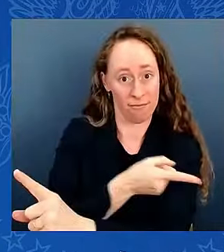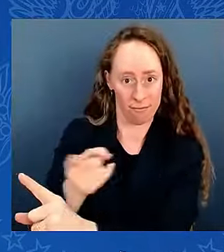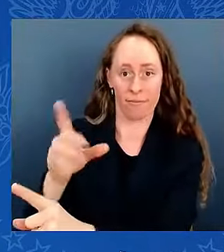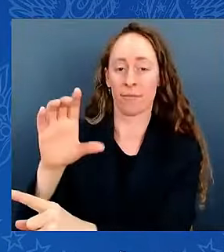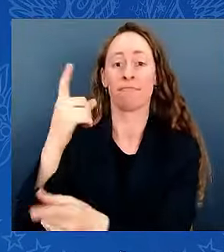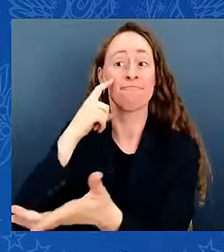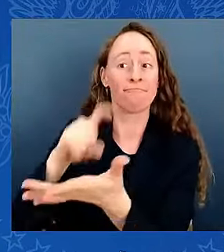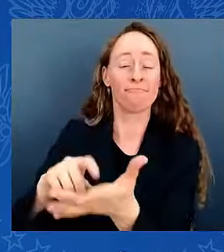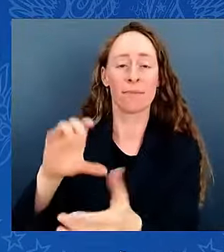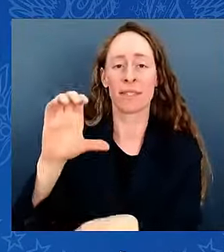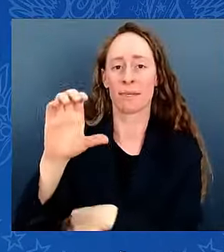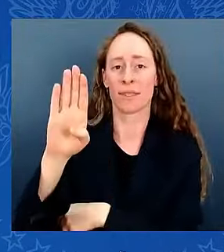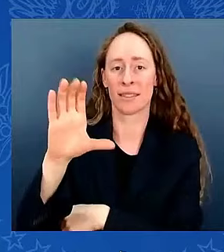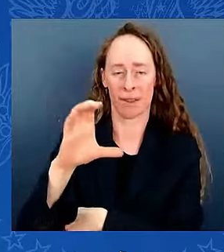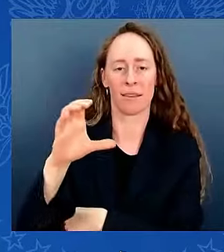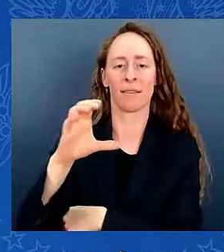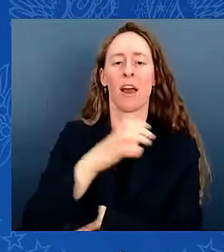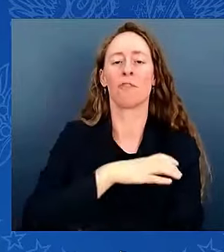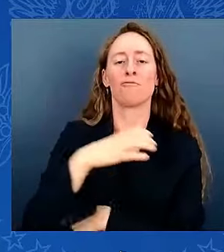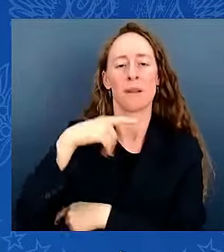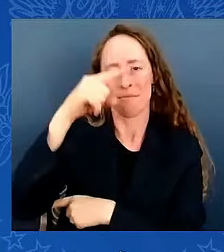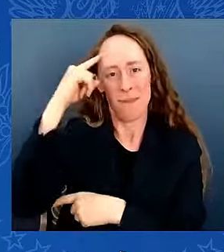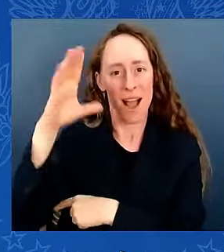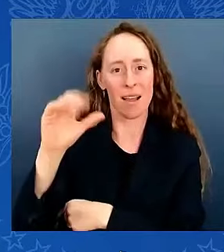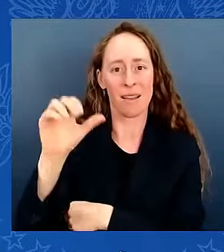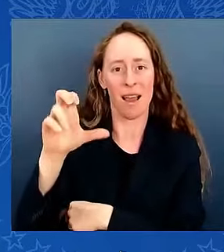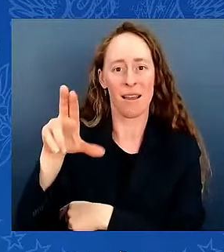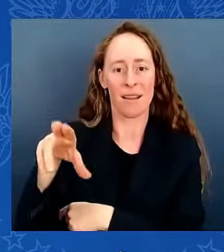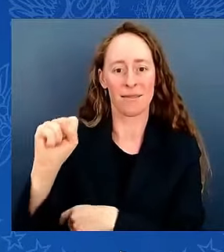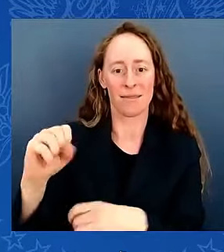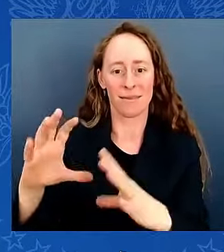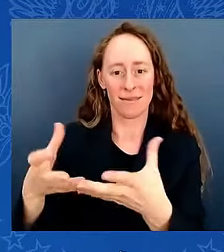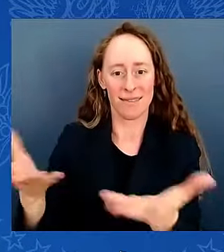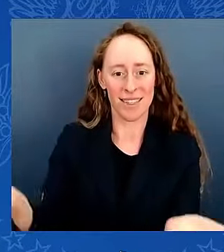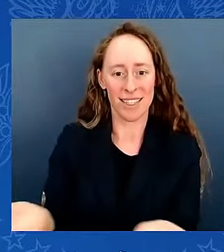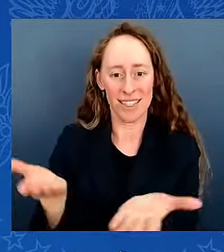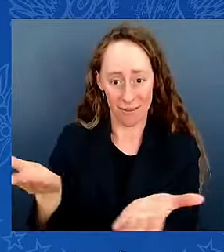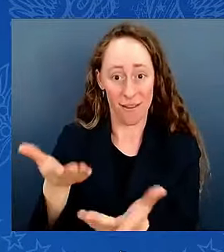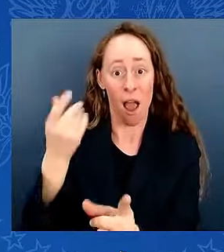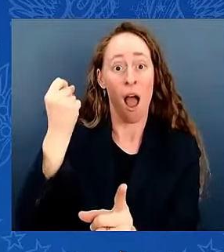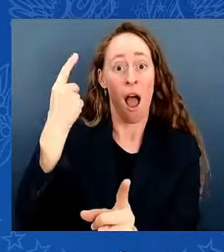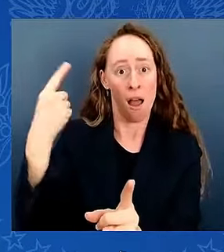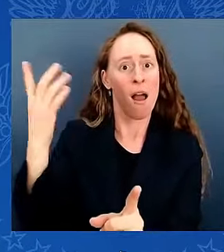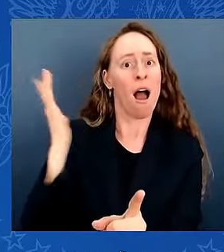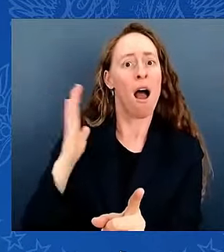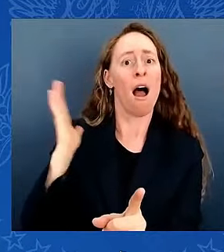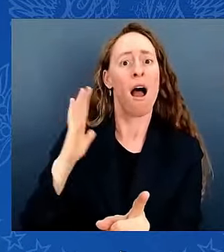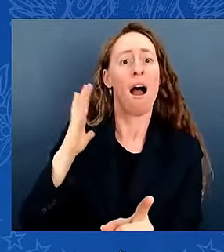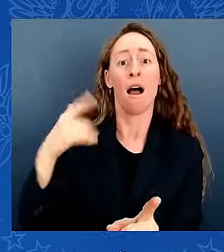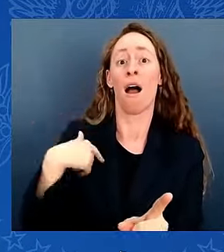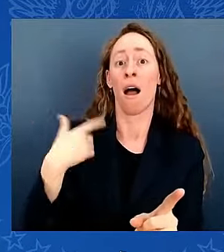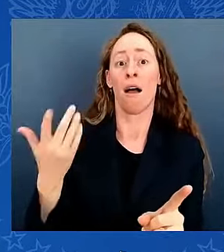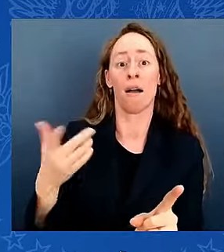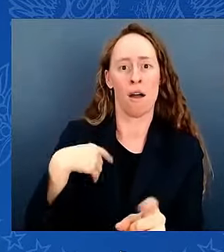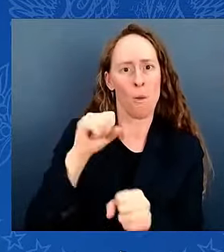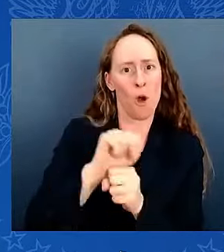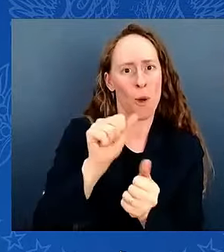who before I worked for you, I was with them for 15 years, so. They know who doles out the